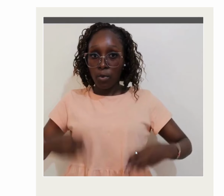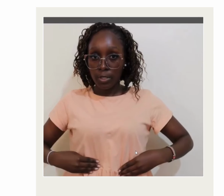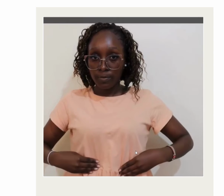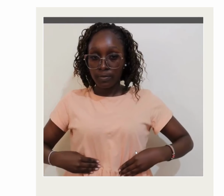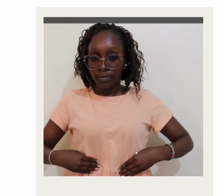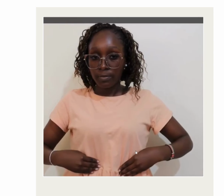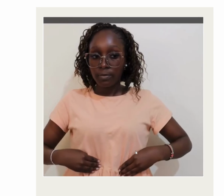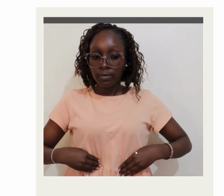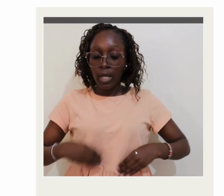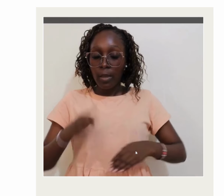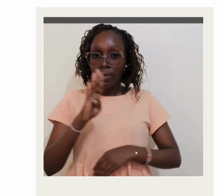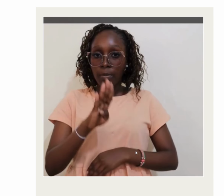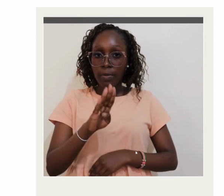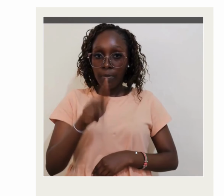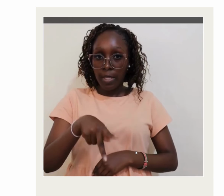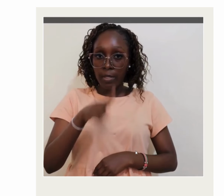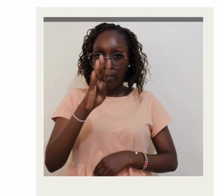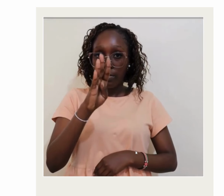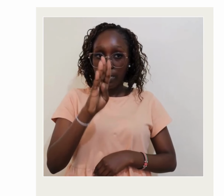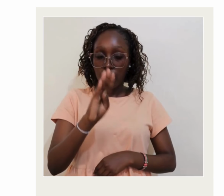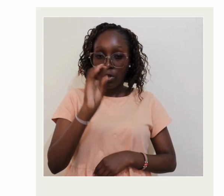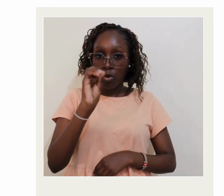to members or the governing body.